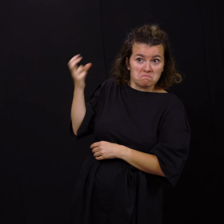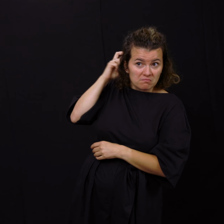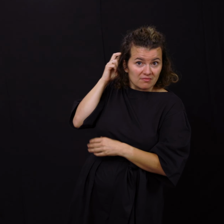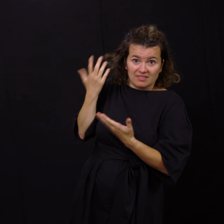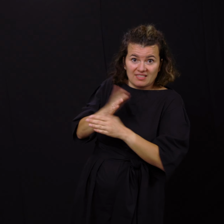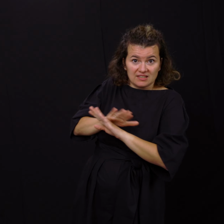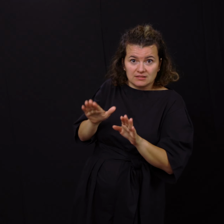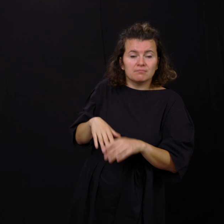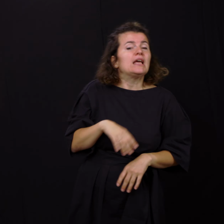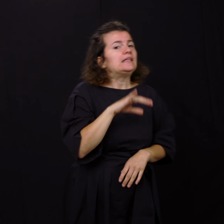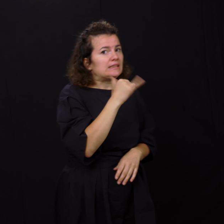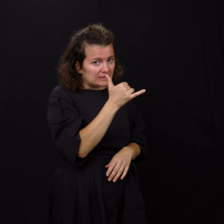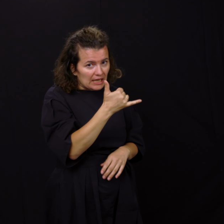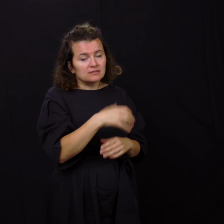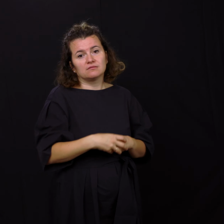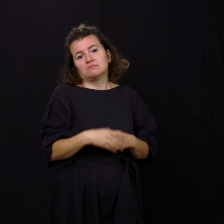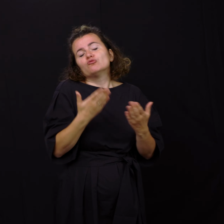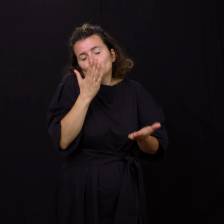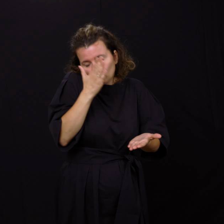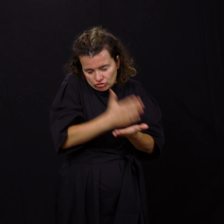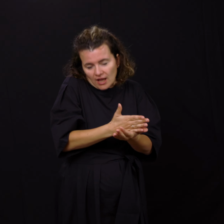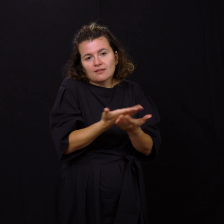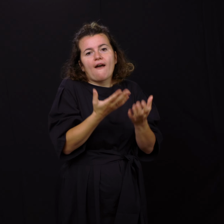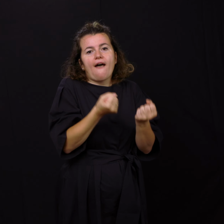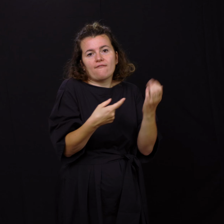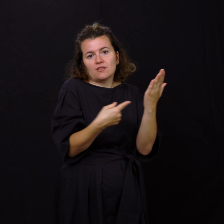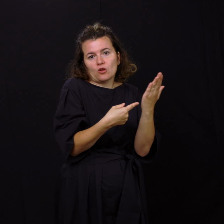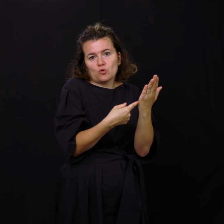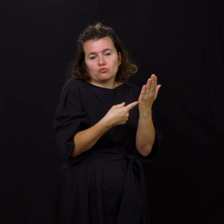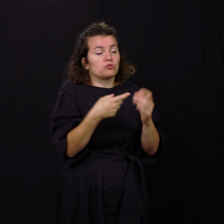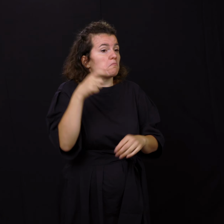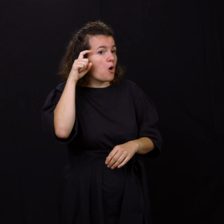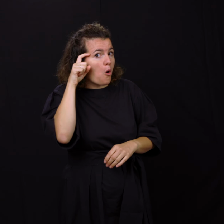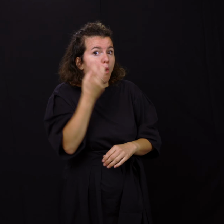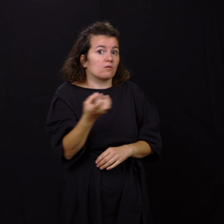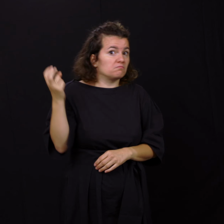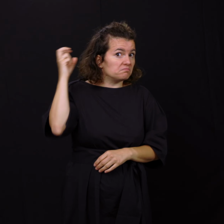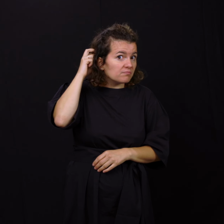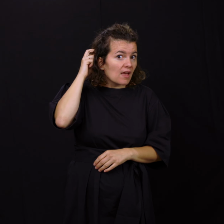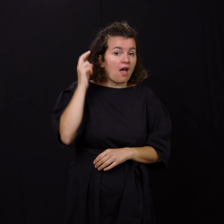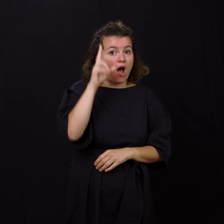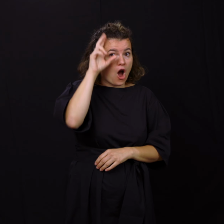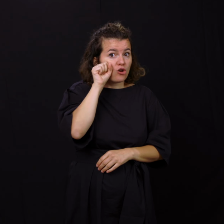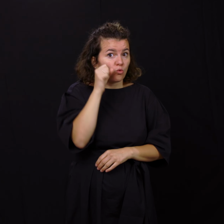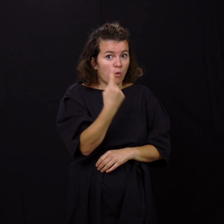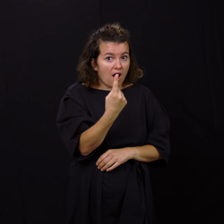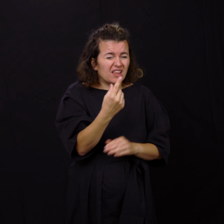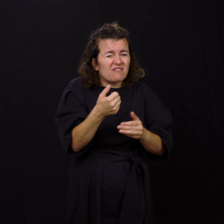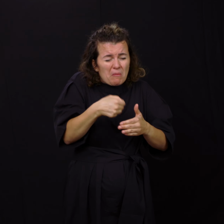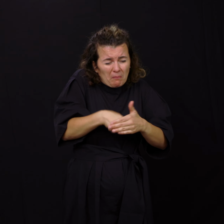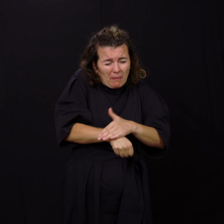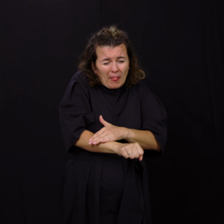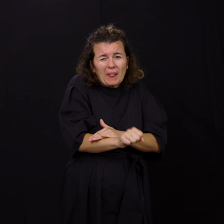have to become and stay deaf. They will, if we implant them early enough, especially in Usher type 1, we know we